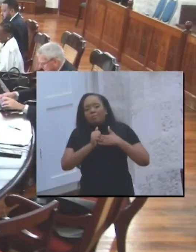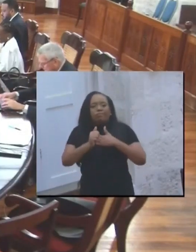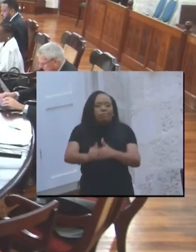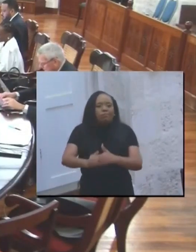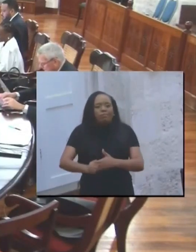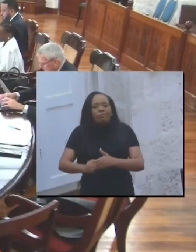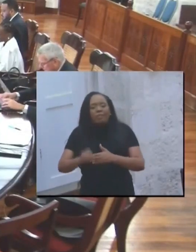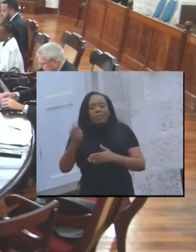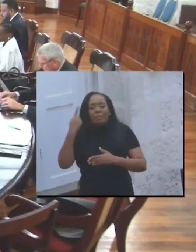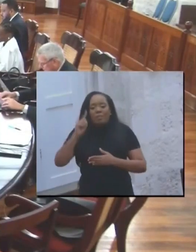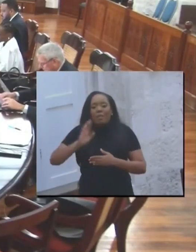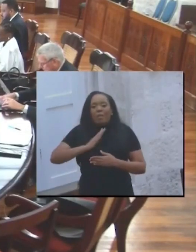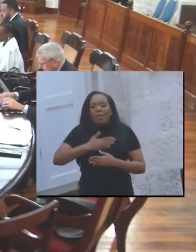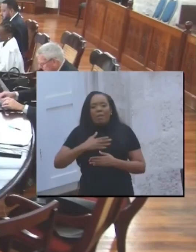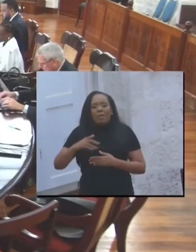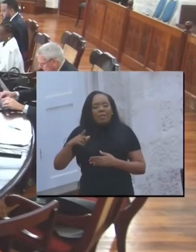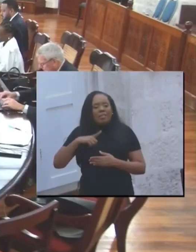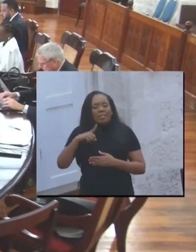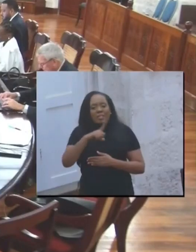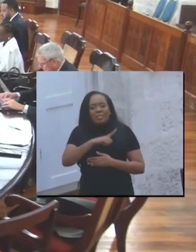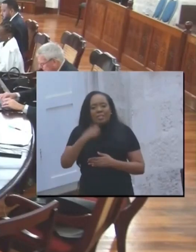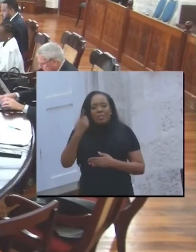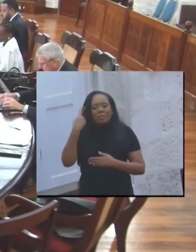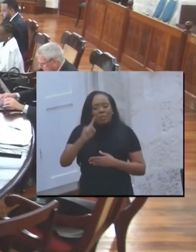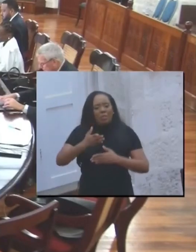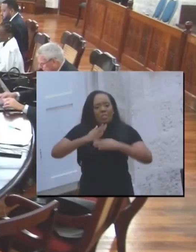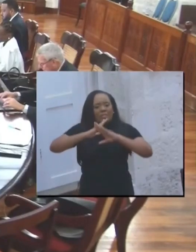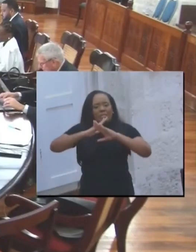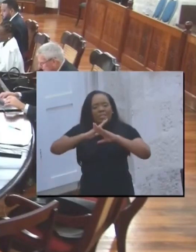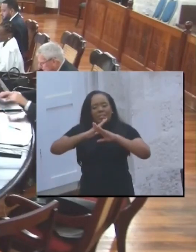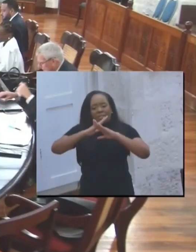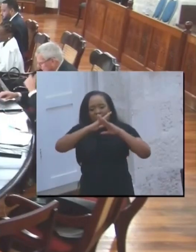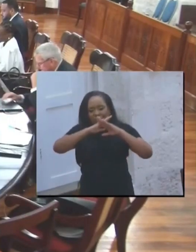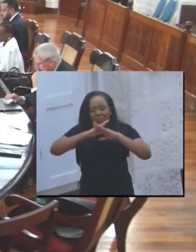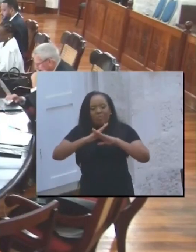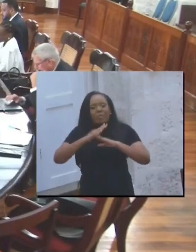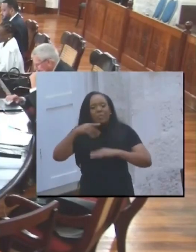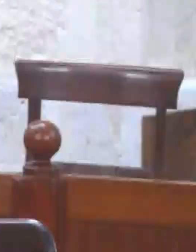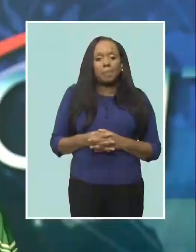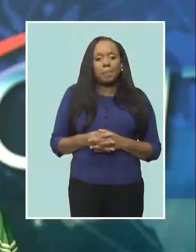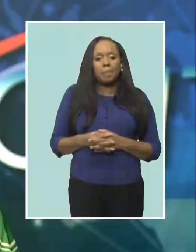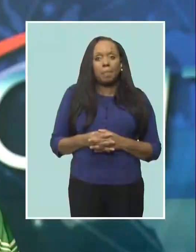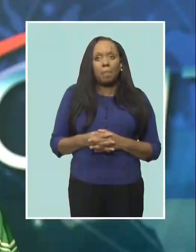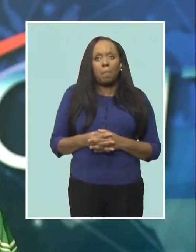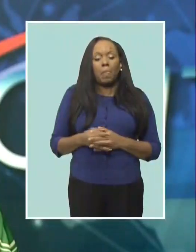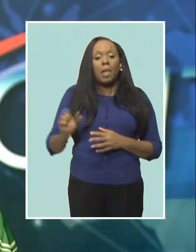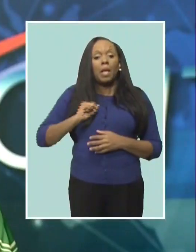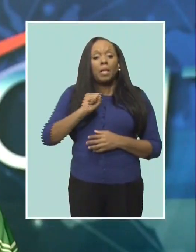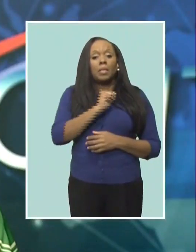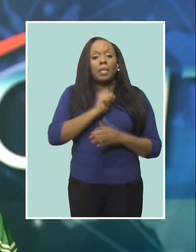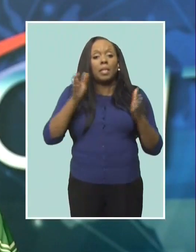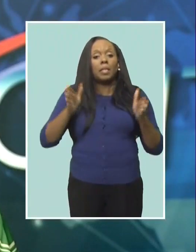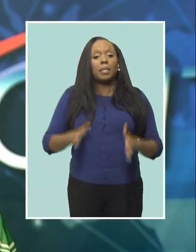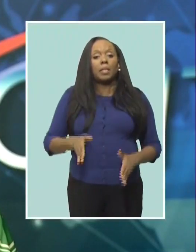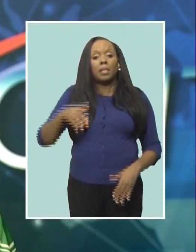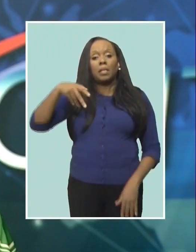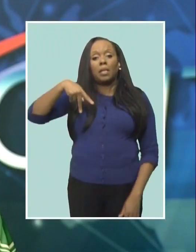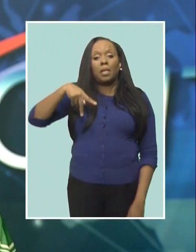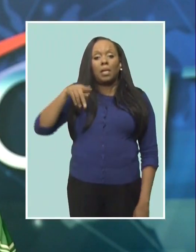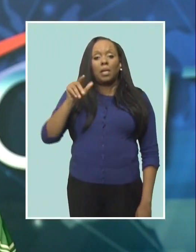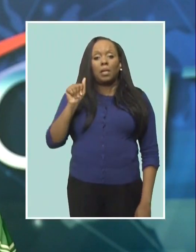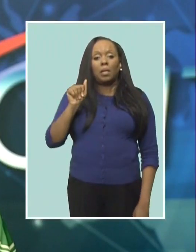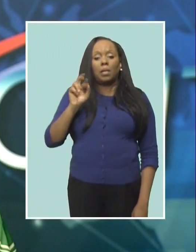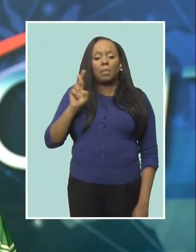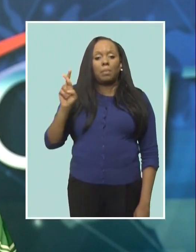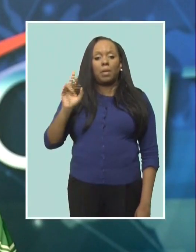matters of the protection of persons with disabilities. Senator Patricia Parris is calling